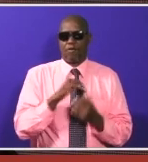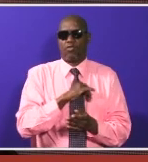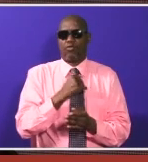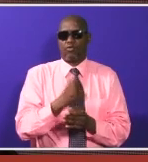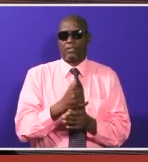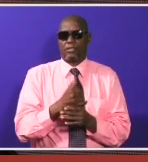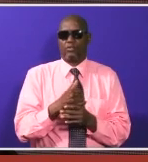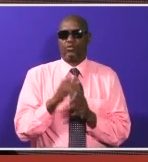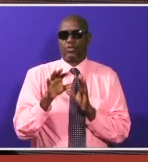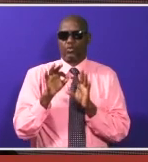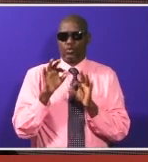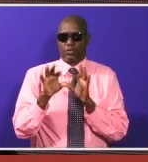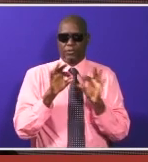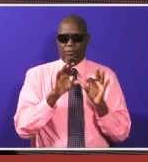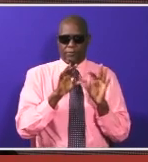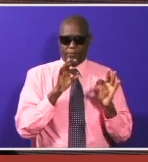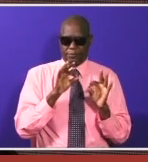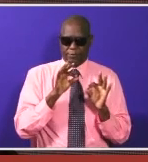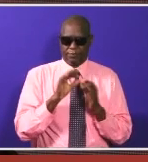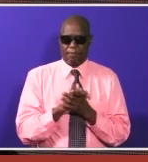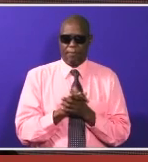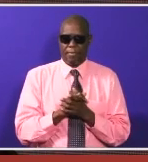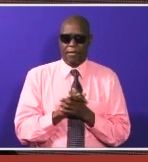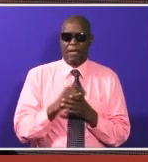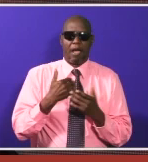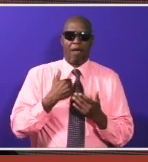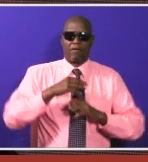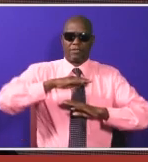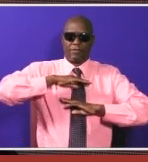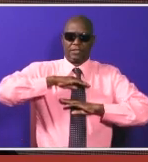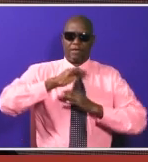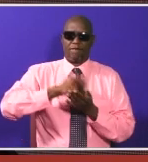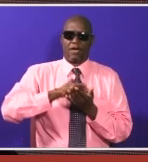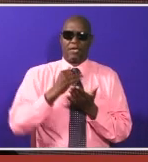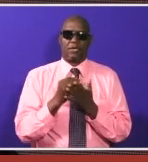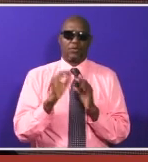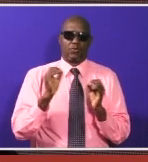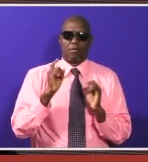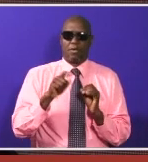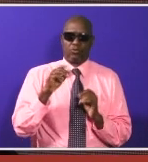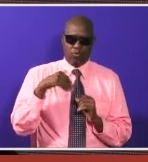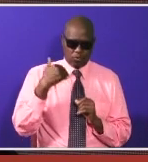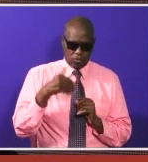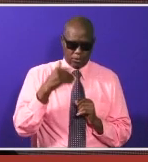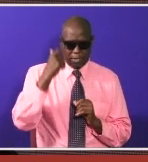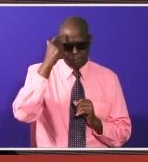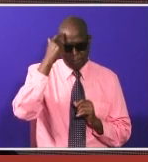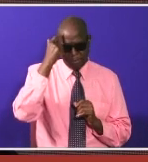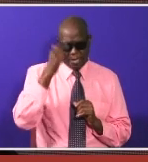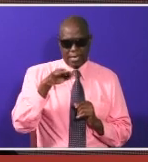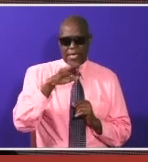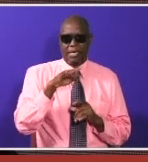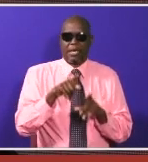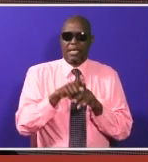recruit. And then knowing that we don't have sufficient funding, we must also always remember that the areas like